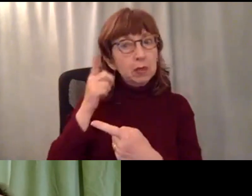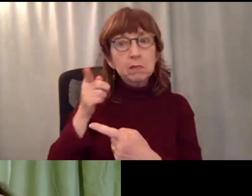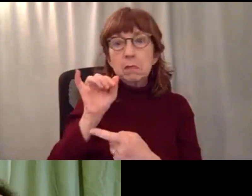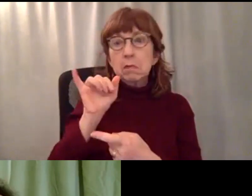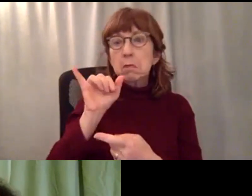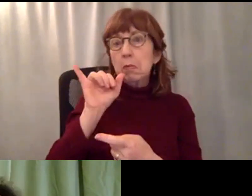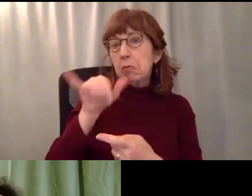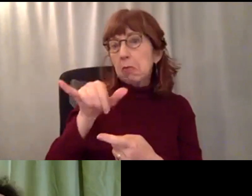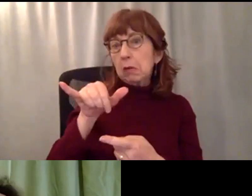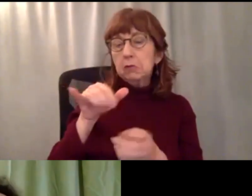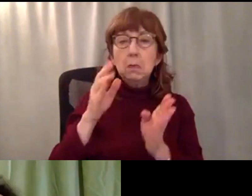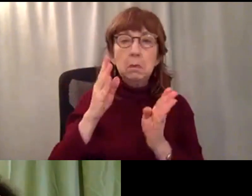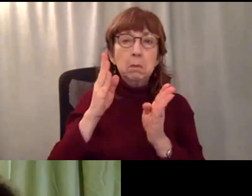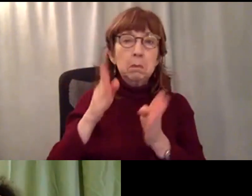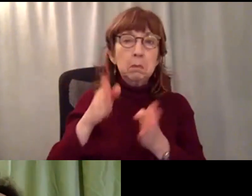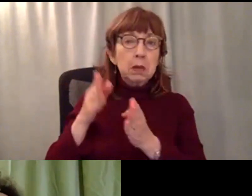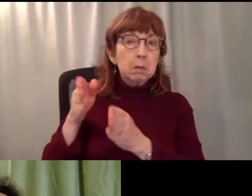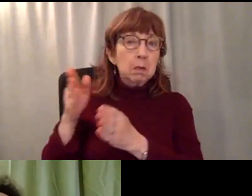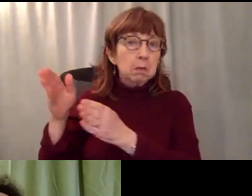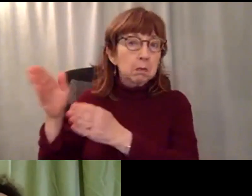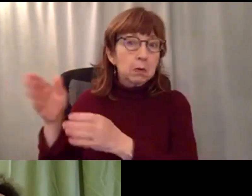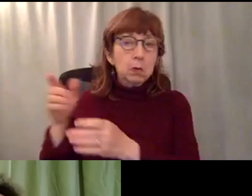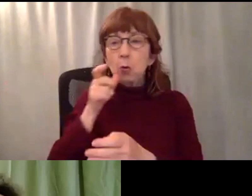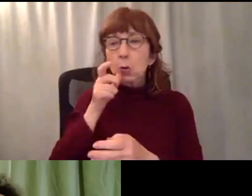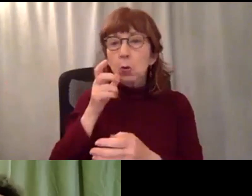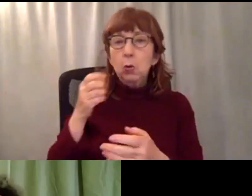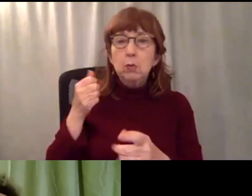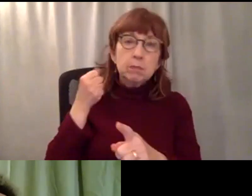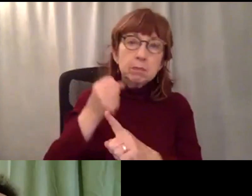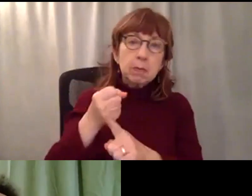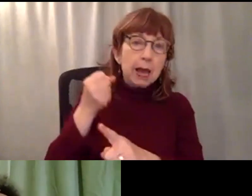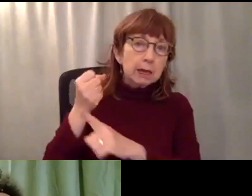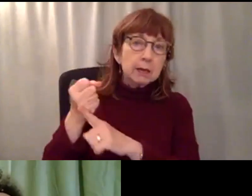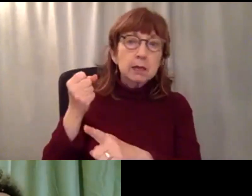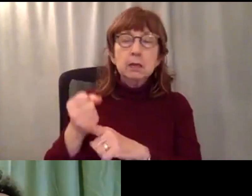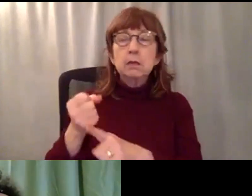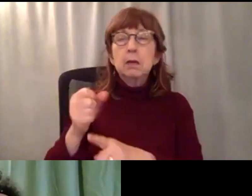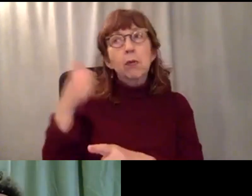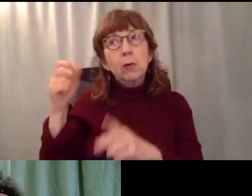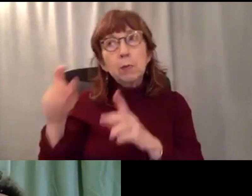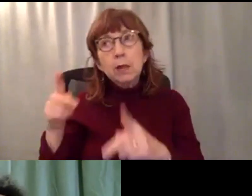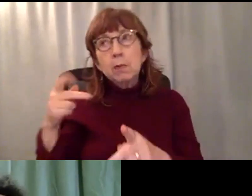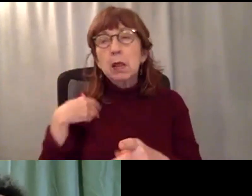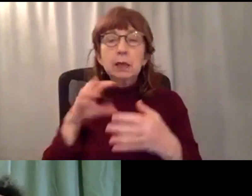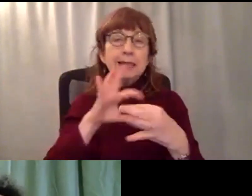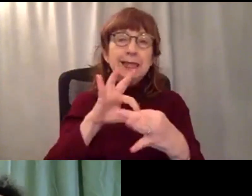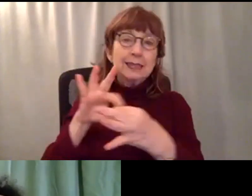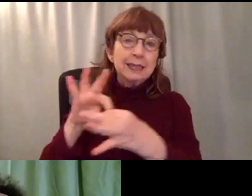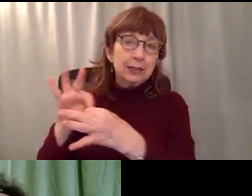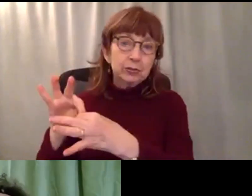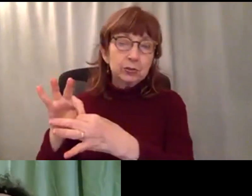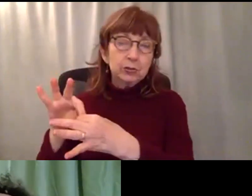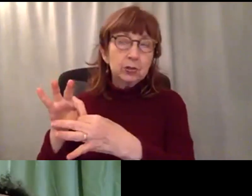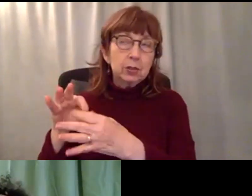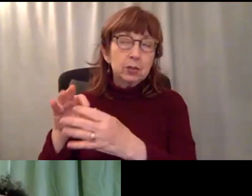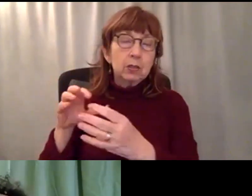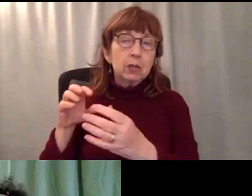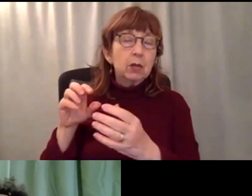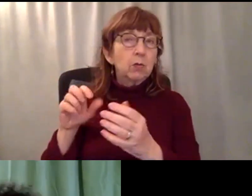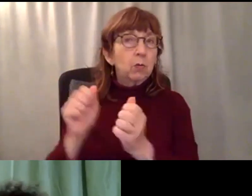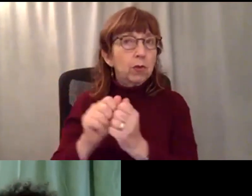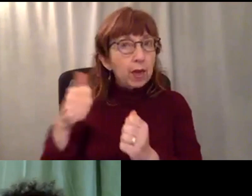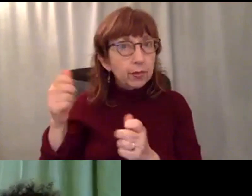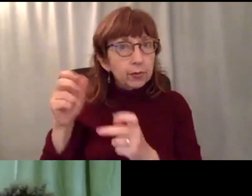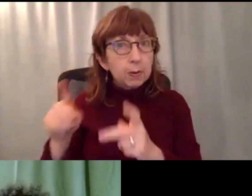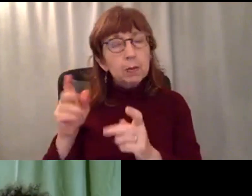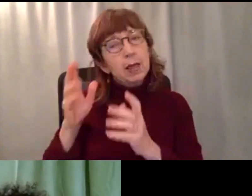have, you know, impacted or had connections to other people and have left that memory. But I